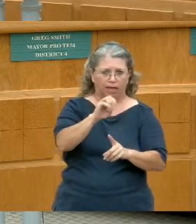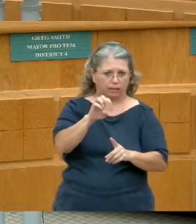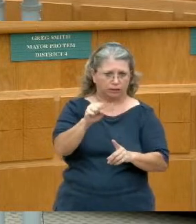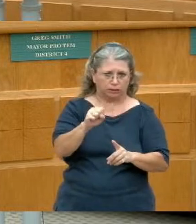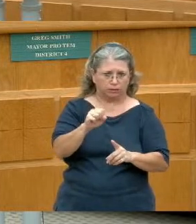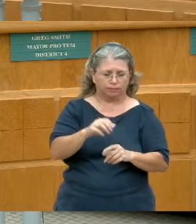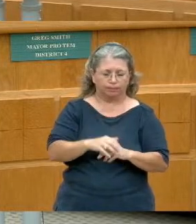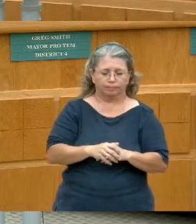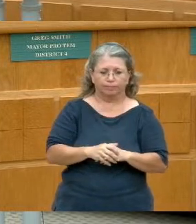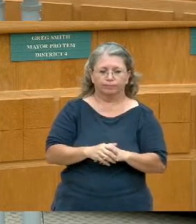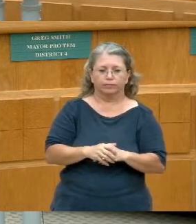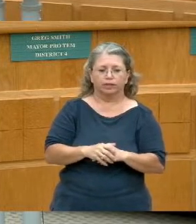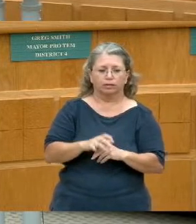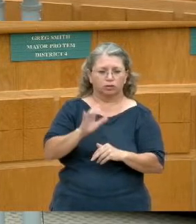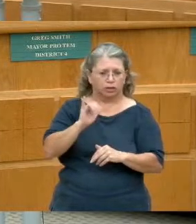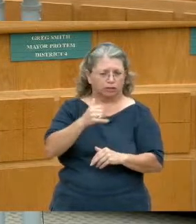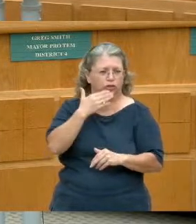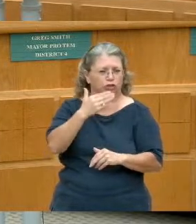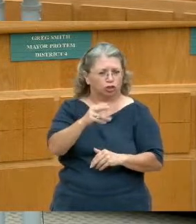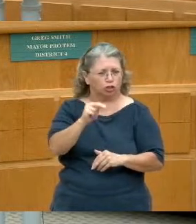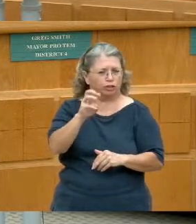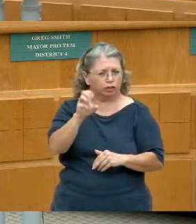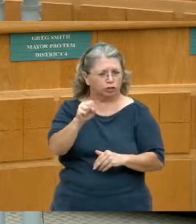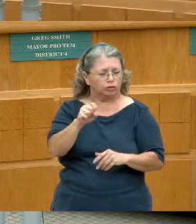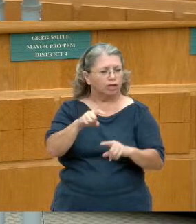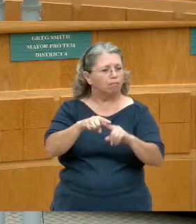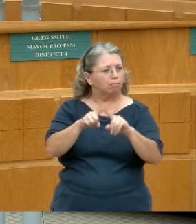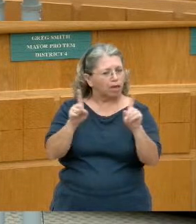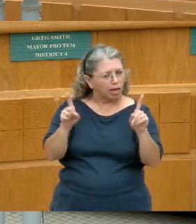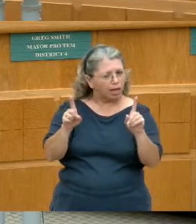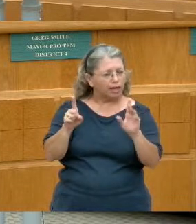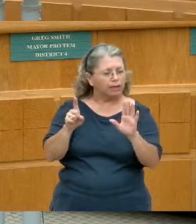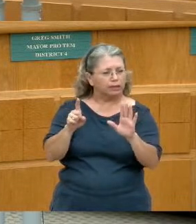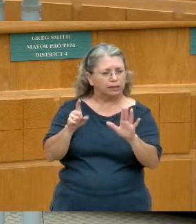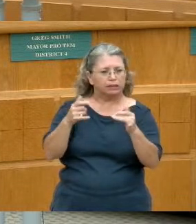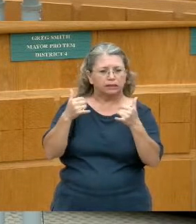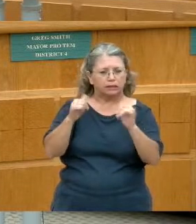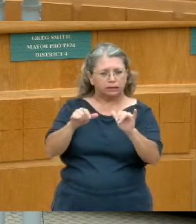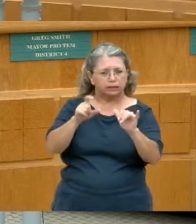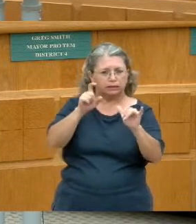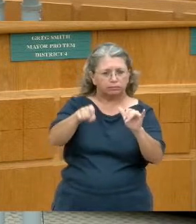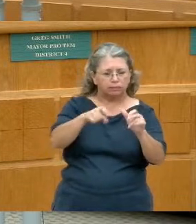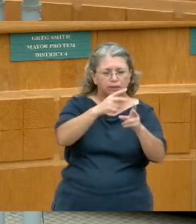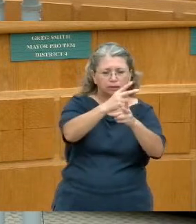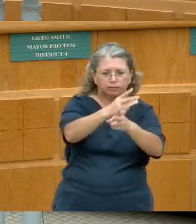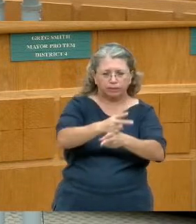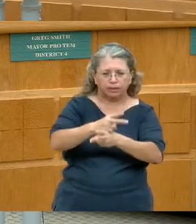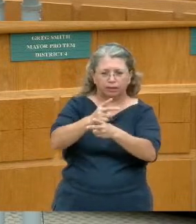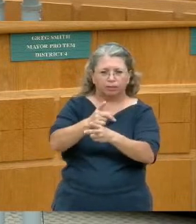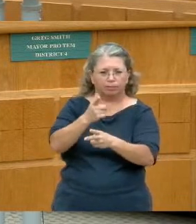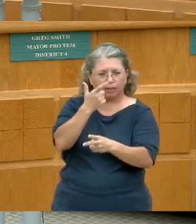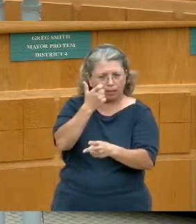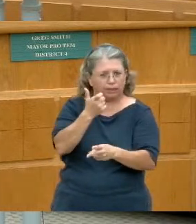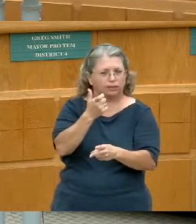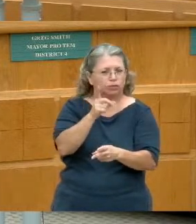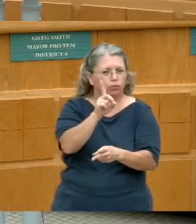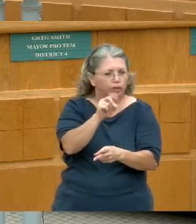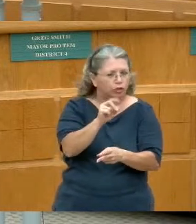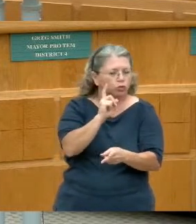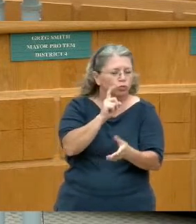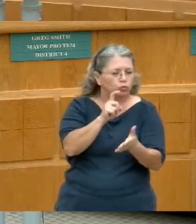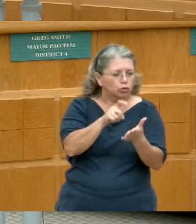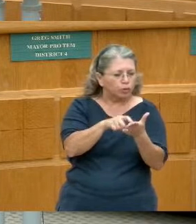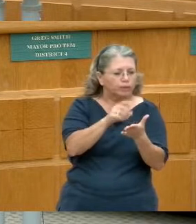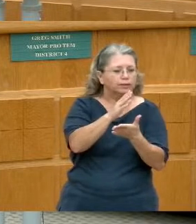week. So this is good news, but it's not time to be complacent. When we see some things are going up and other models